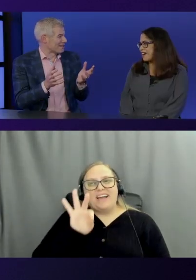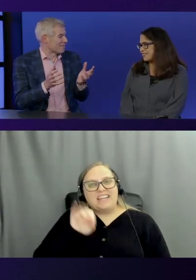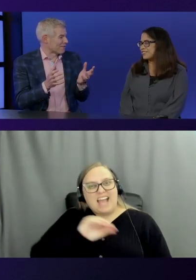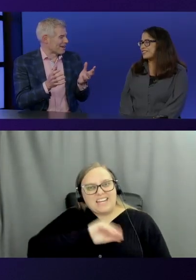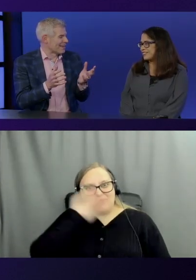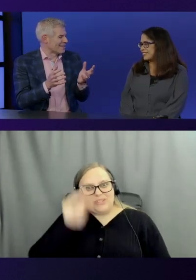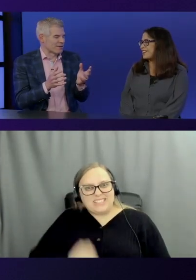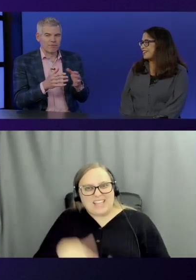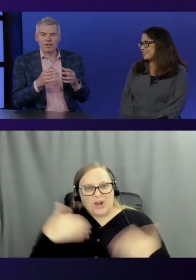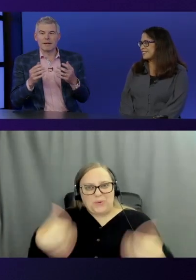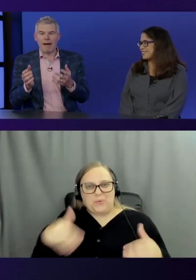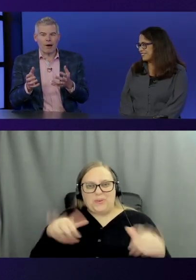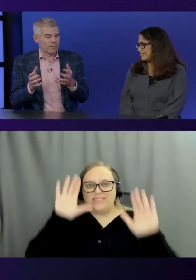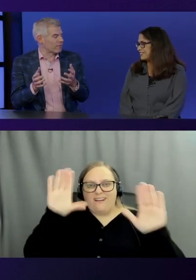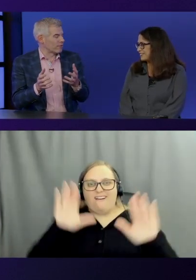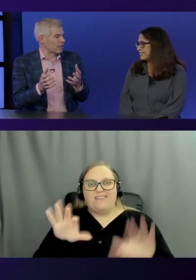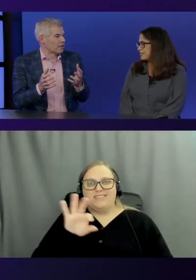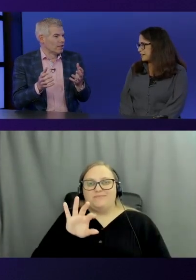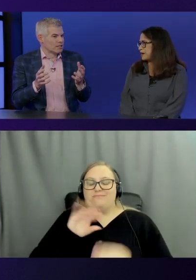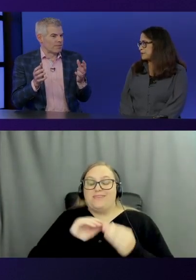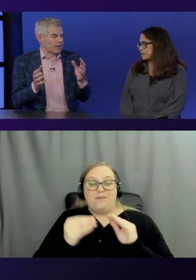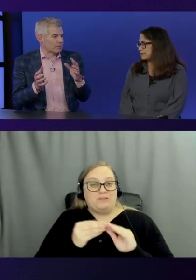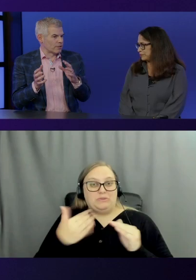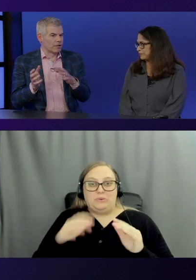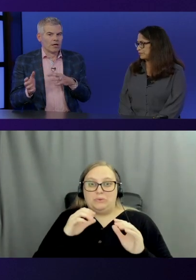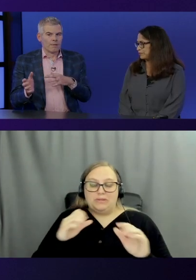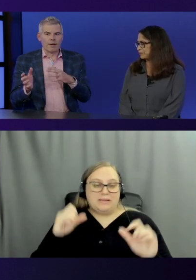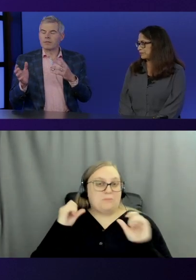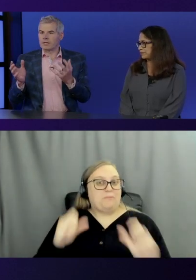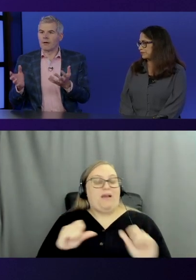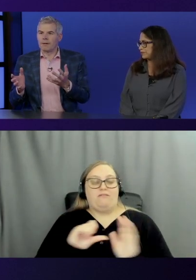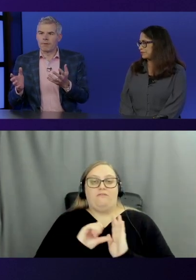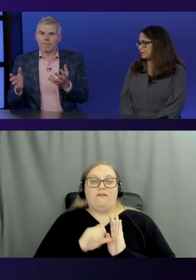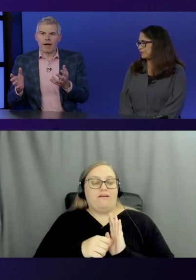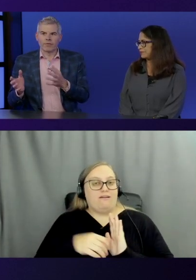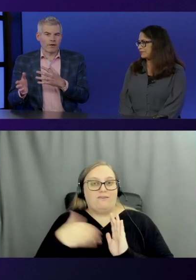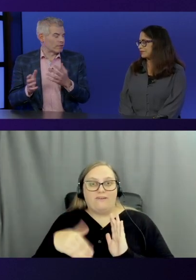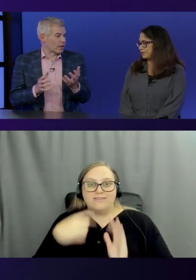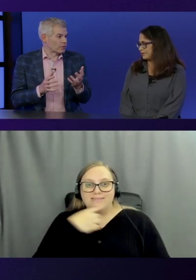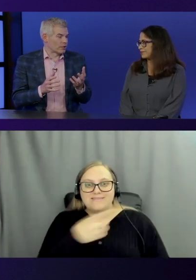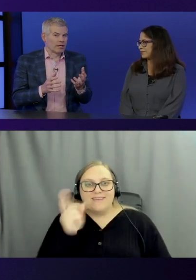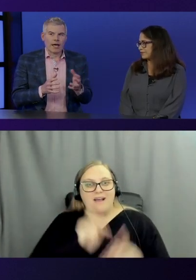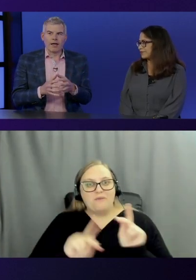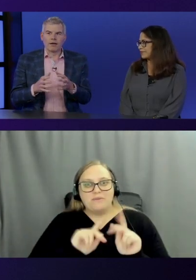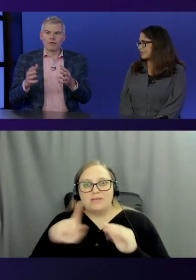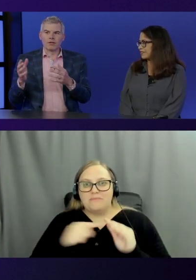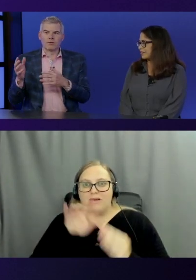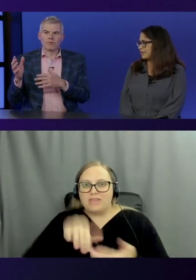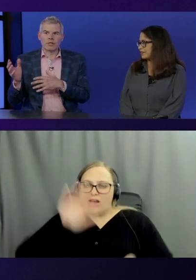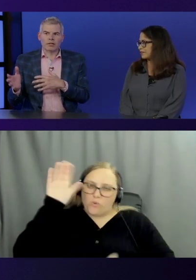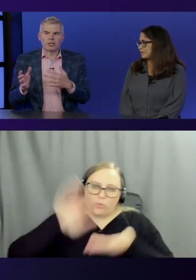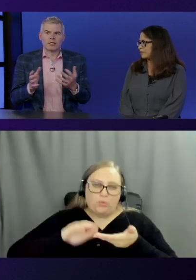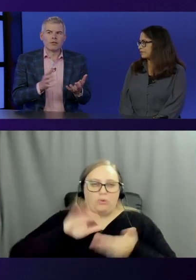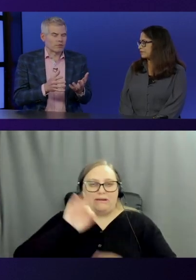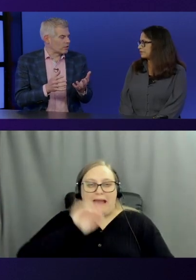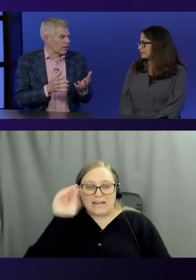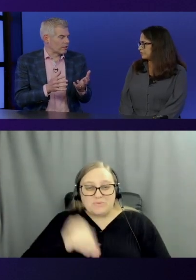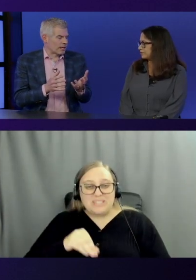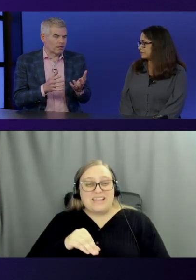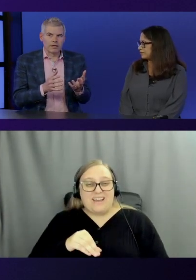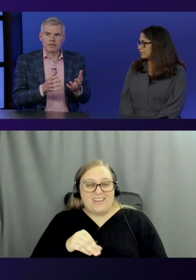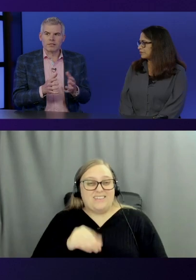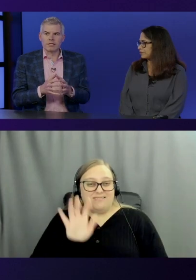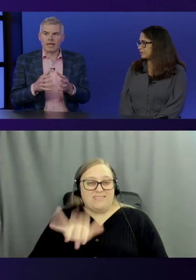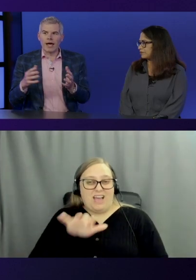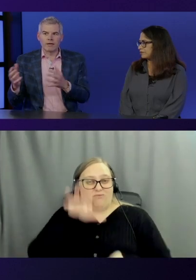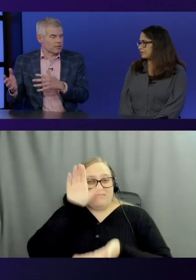incredible number, right? It's a really powerful thing to be able to tell people about that reduction. And the reduction in those